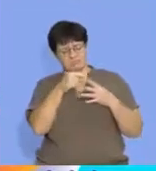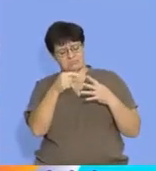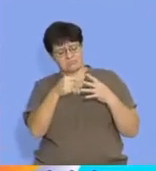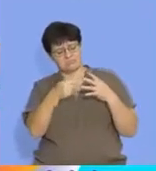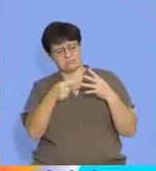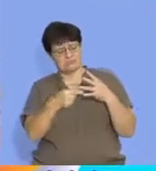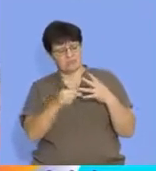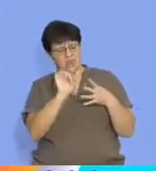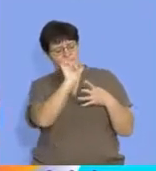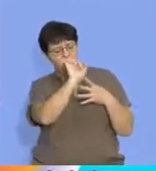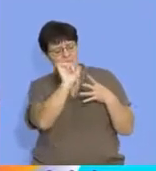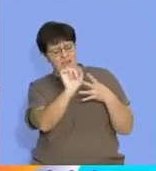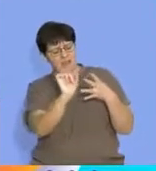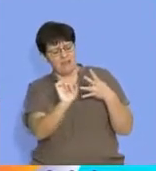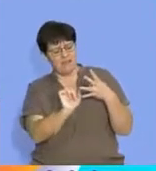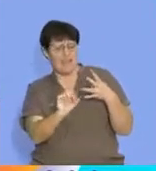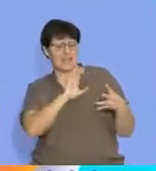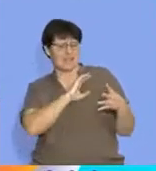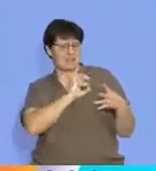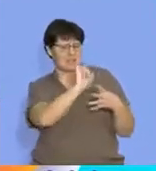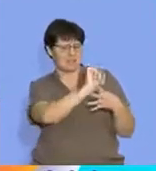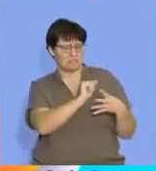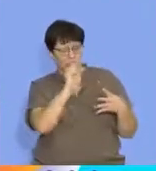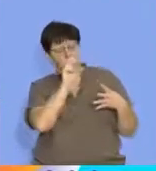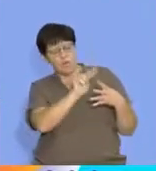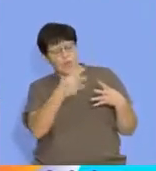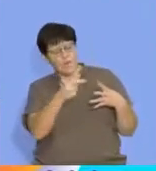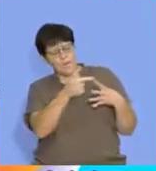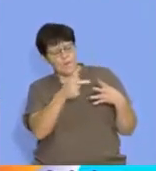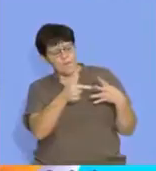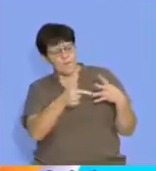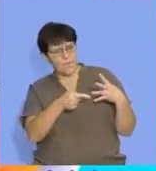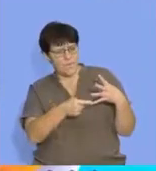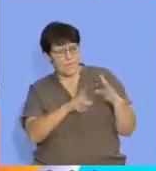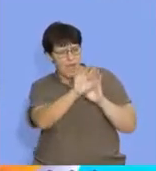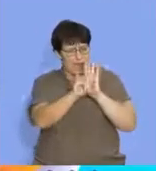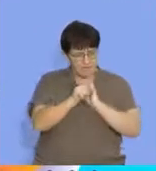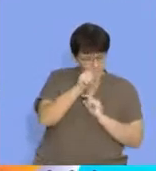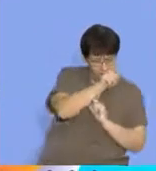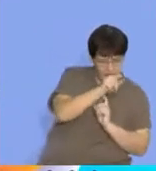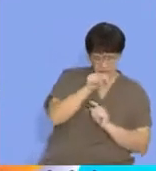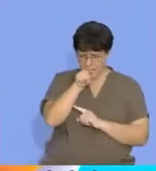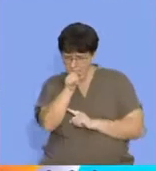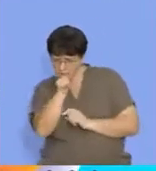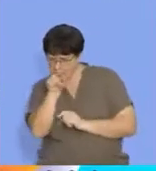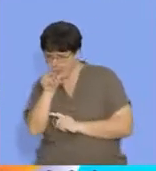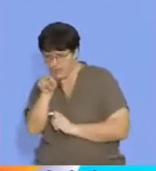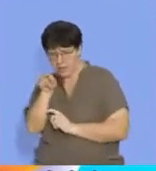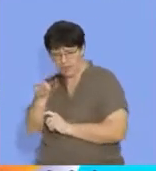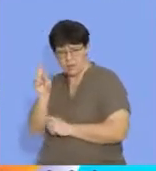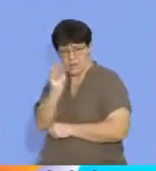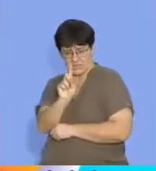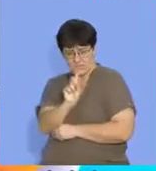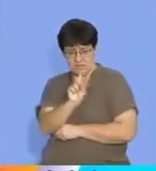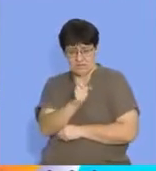were the characteristics, what did they look like, how could we identify them, and for each of those